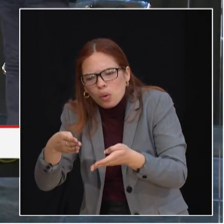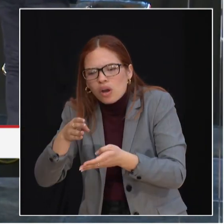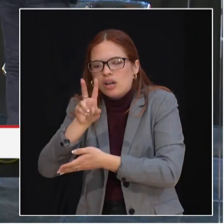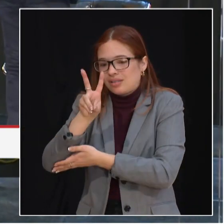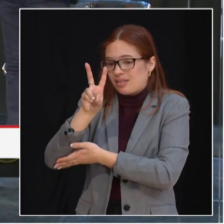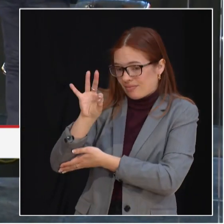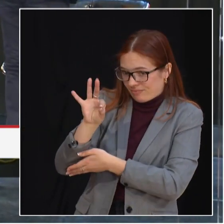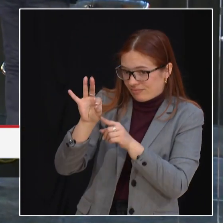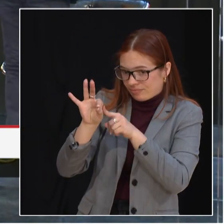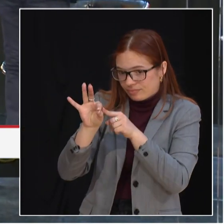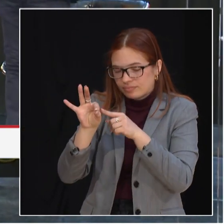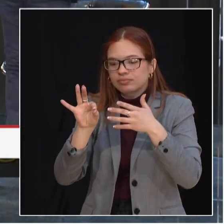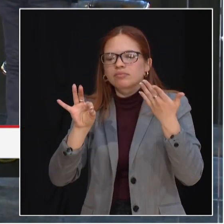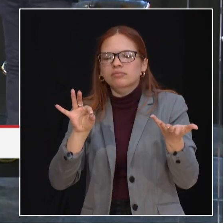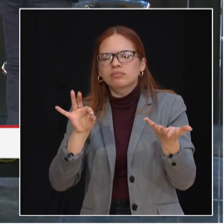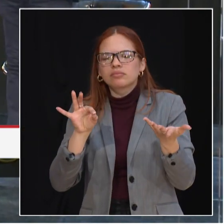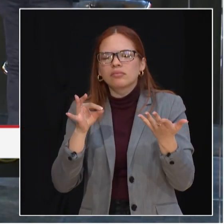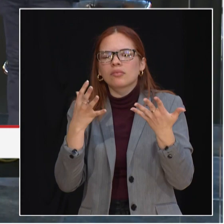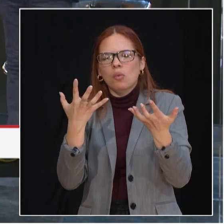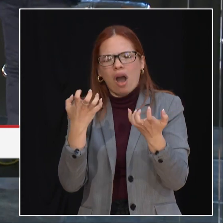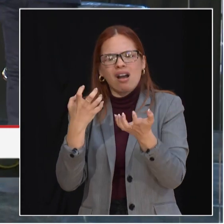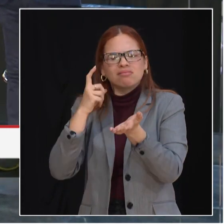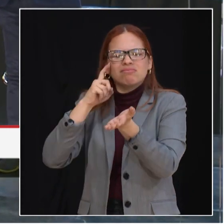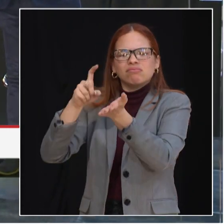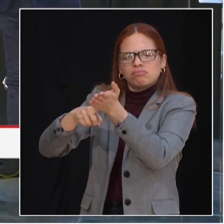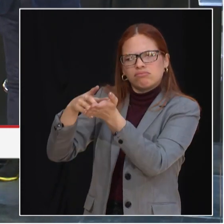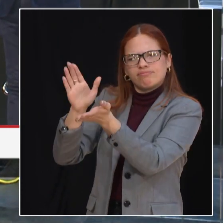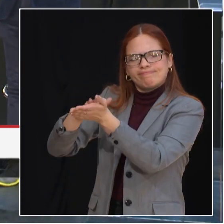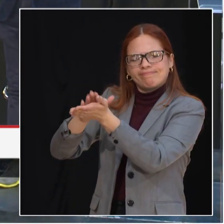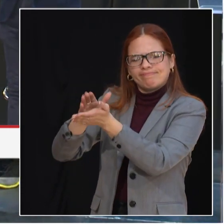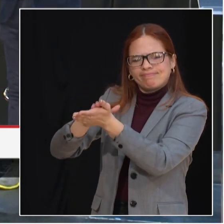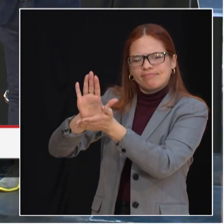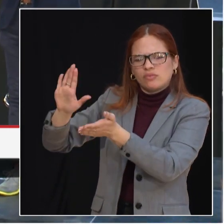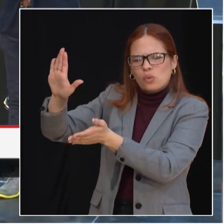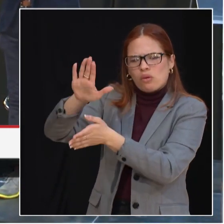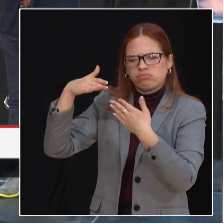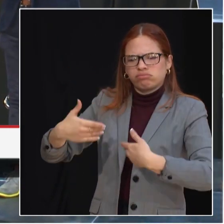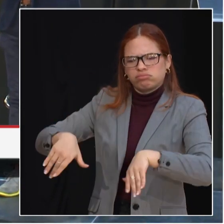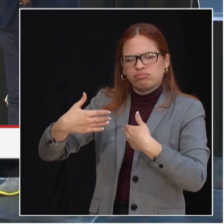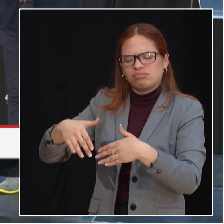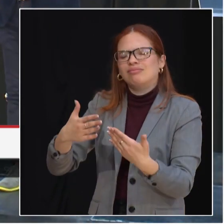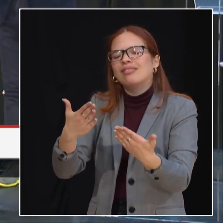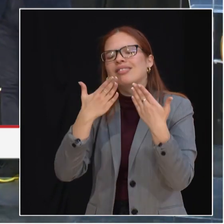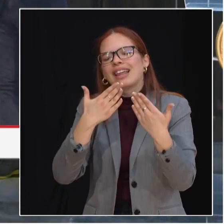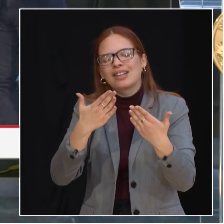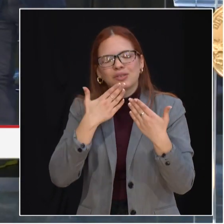like to give them a shout out and thank them for their collaboration and partnership as well. Thank you.